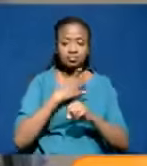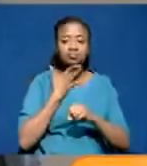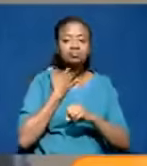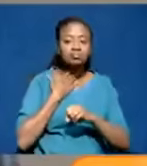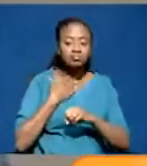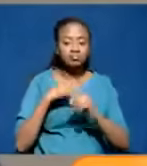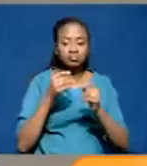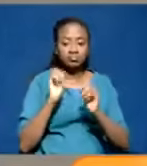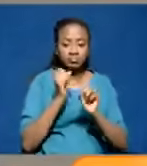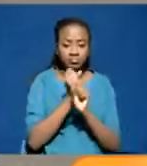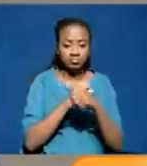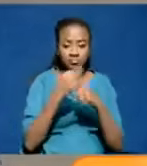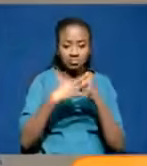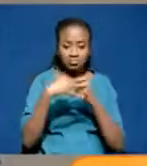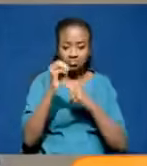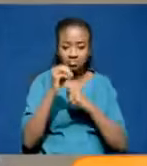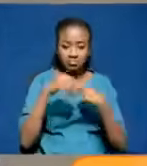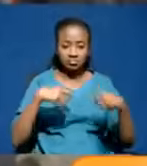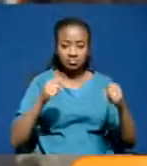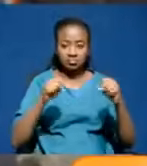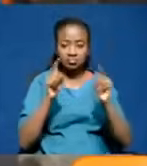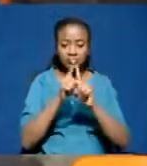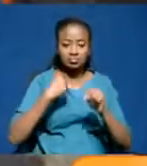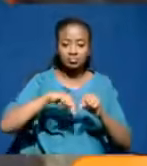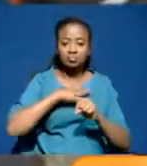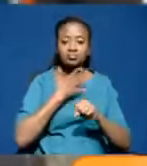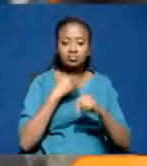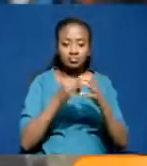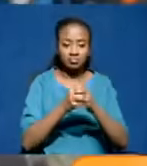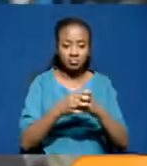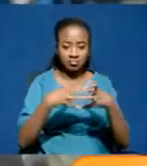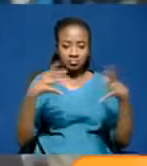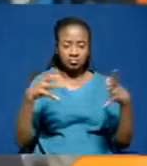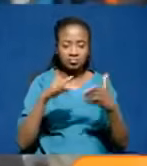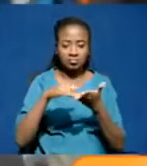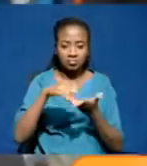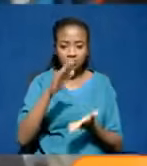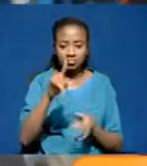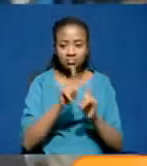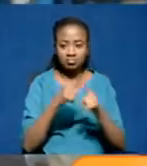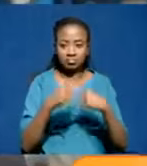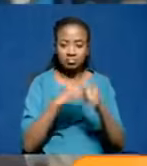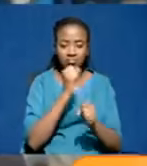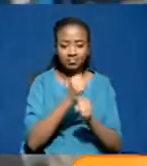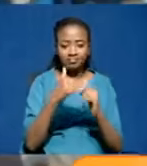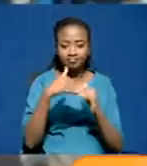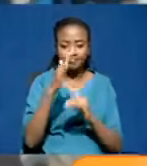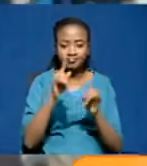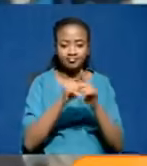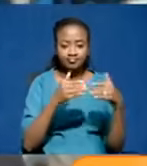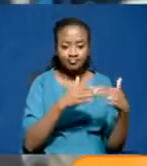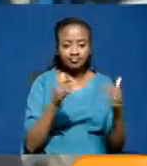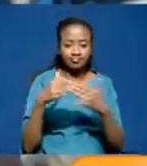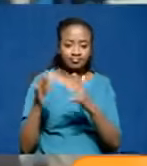80 bikes a day with two shifts. We are looking at expanding within our regions, scaling up operations, and opening